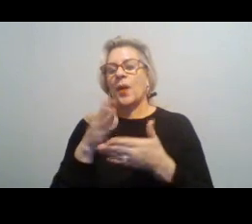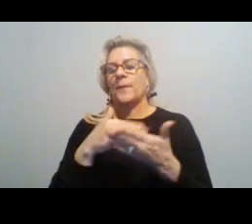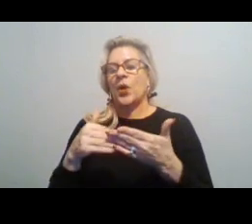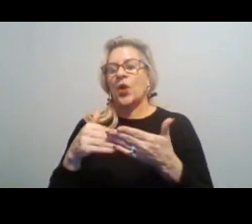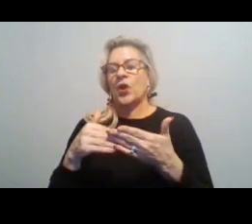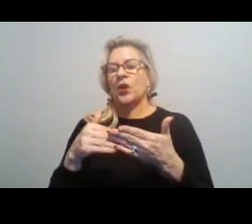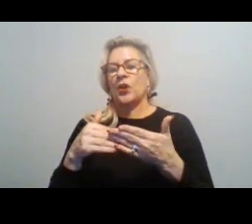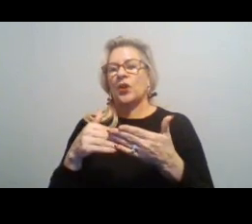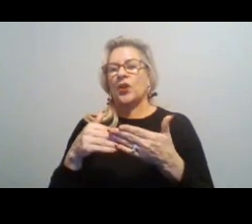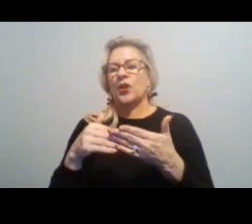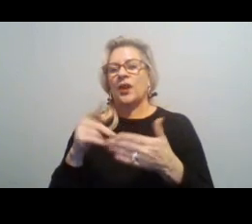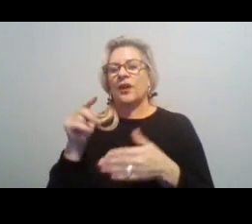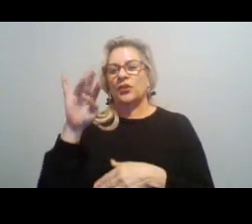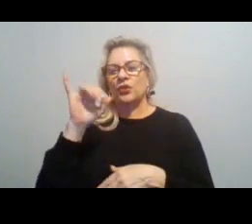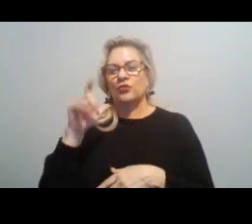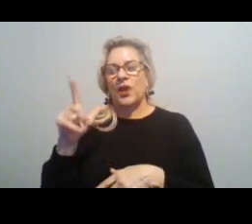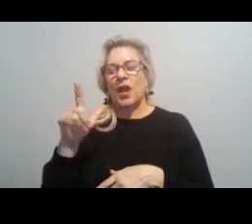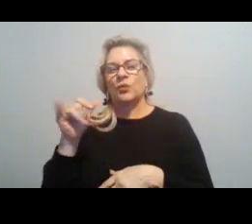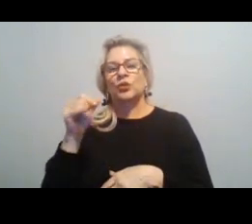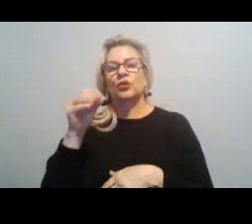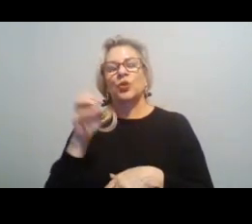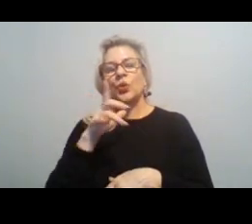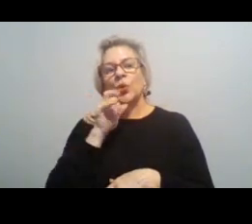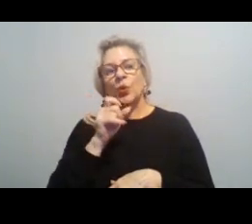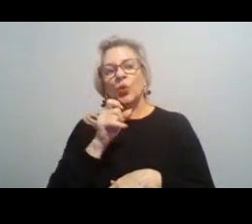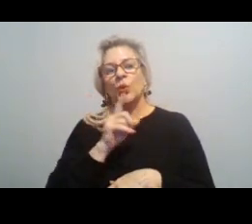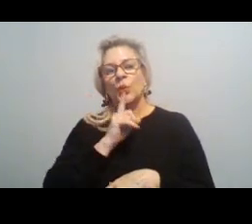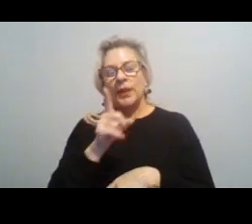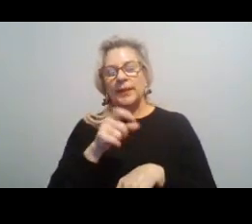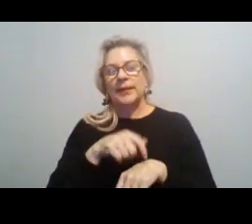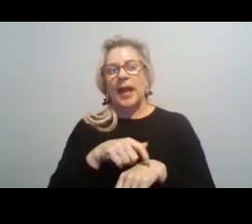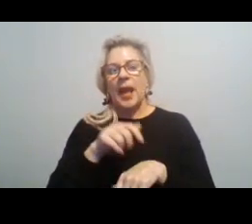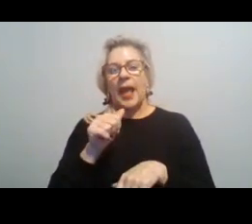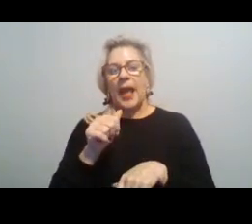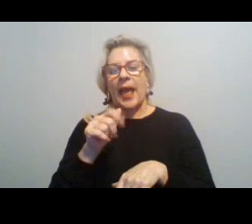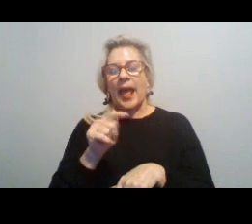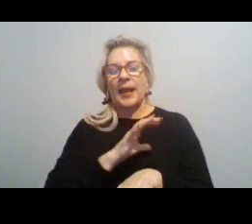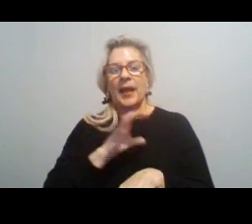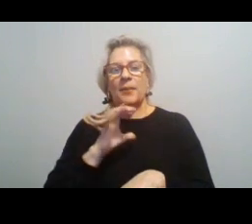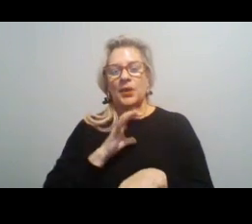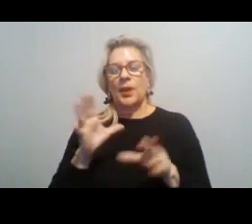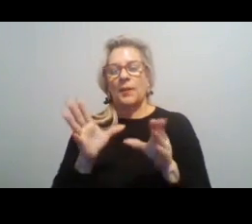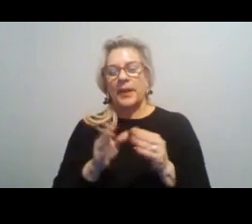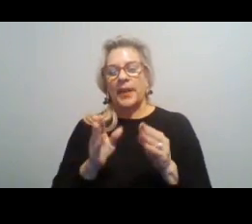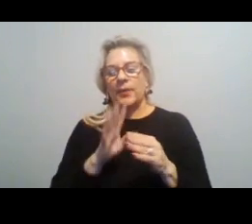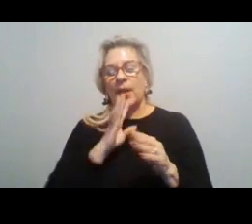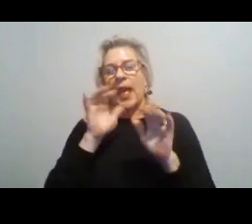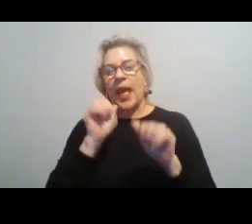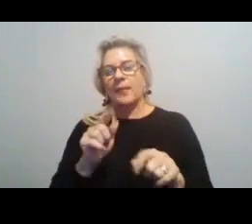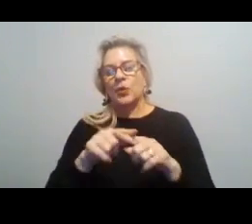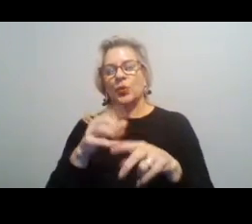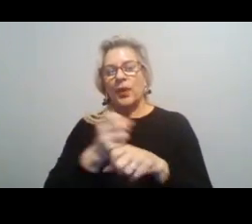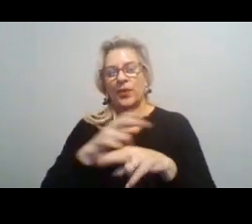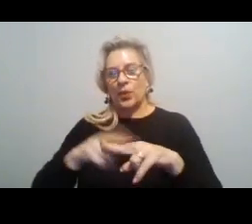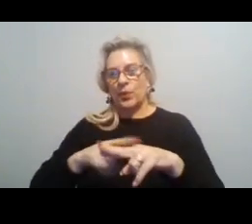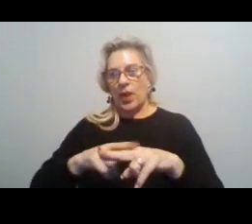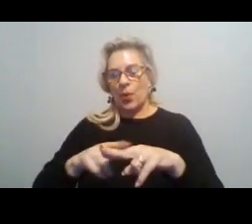rail trail. And it was Joe who real time at a commission meeting was able to get the